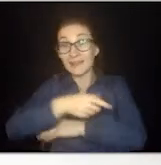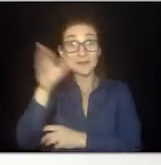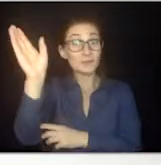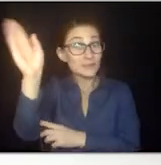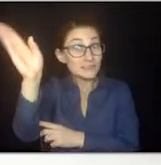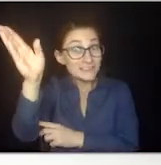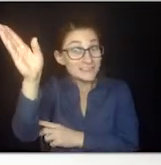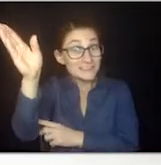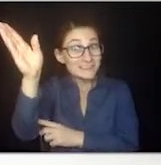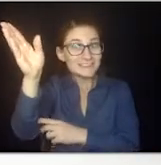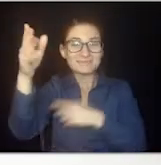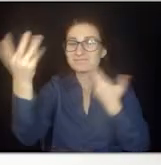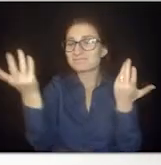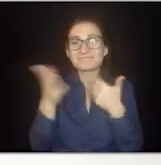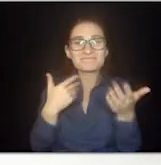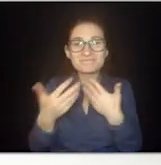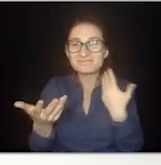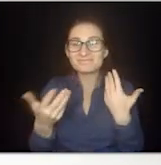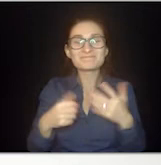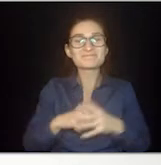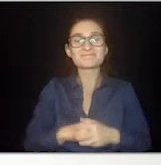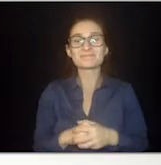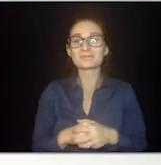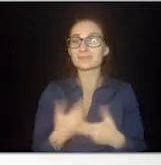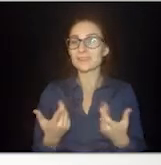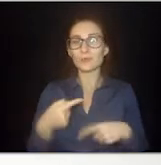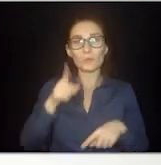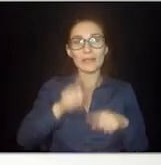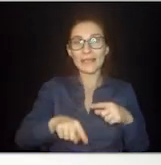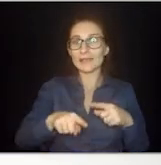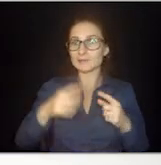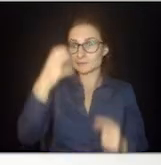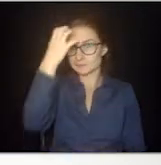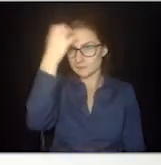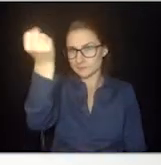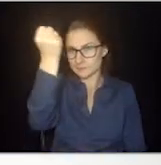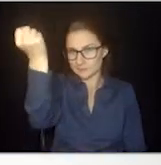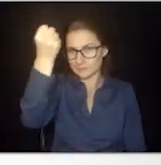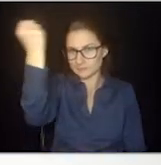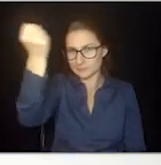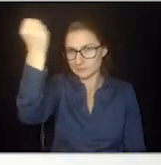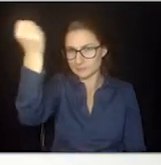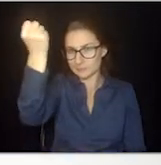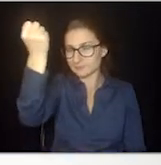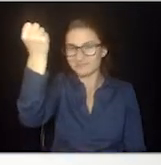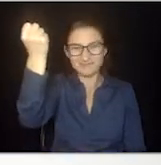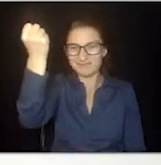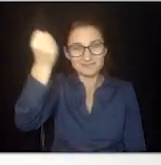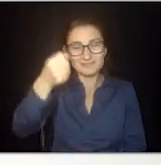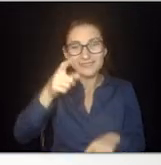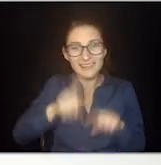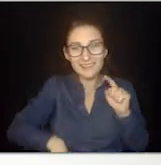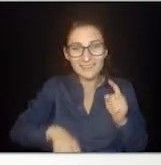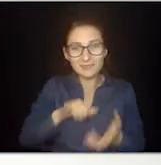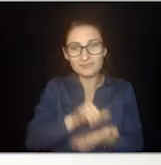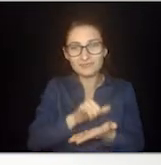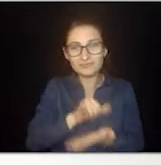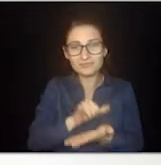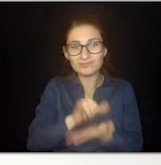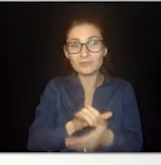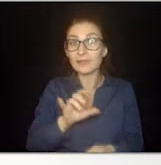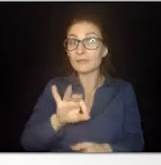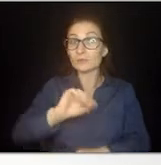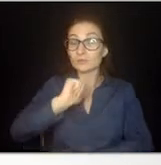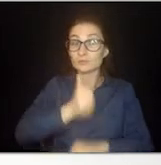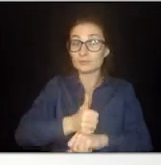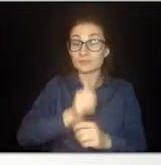day, our presentation, whatever, right? We can't keep all this in our head anymore. So by